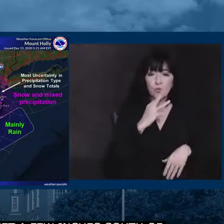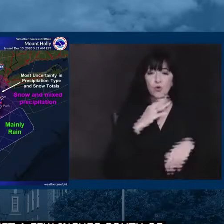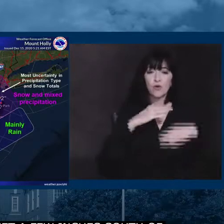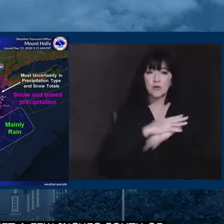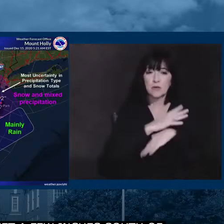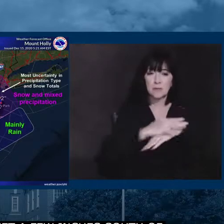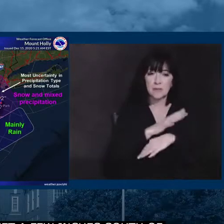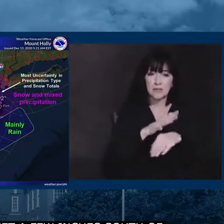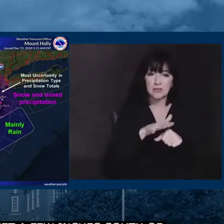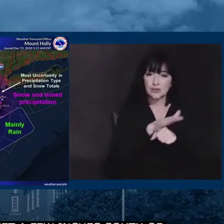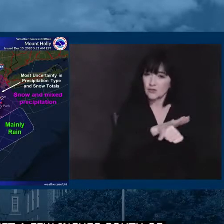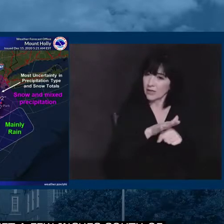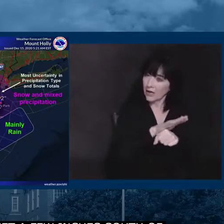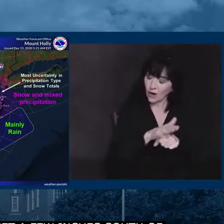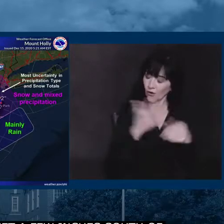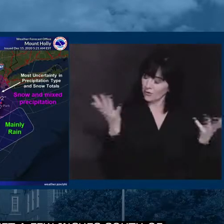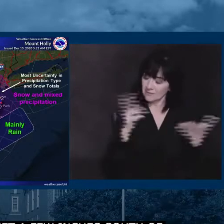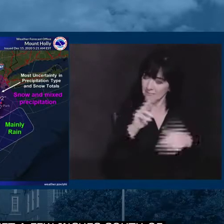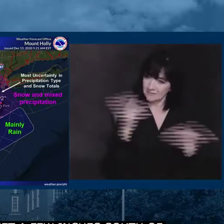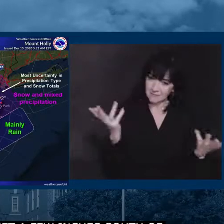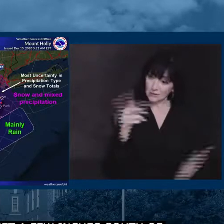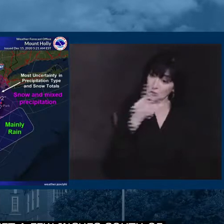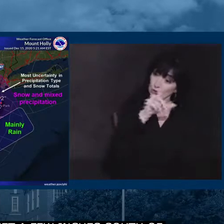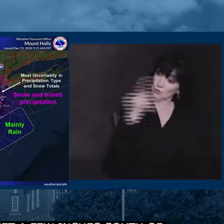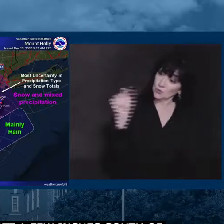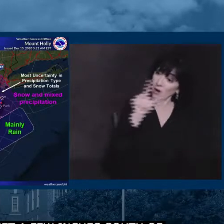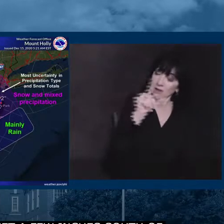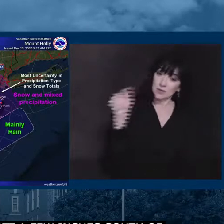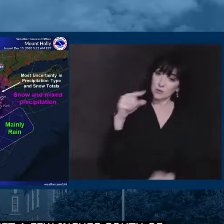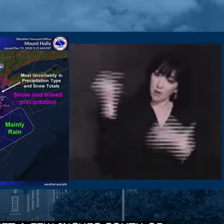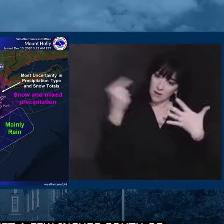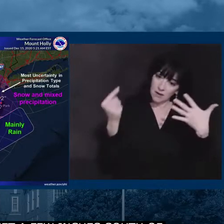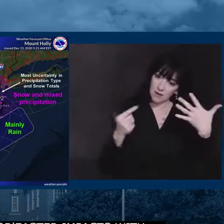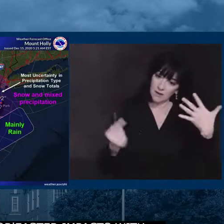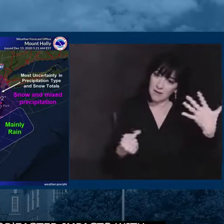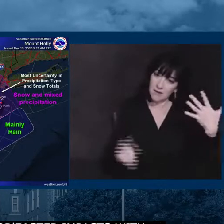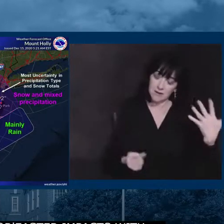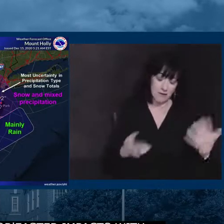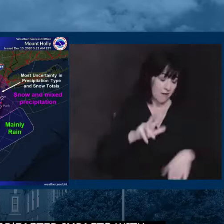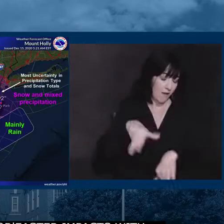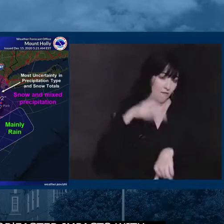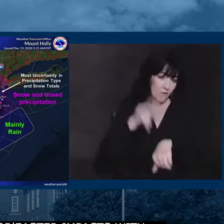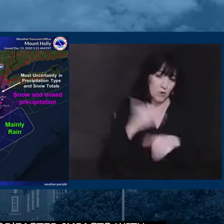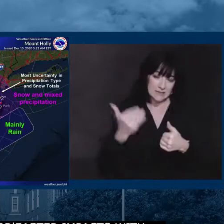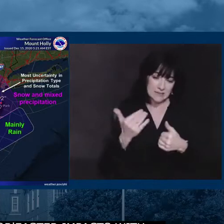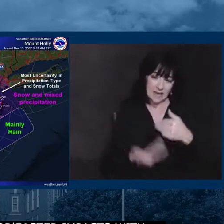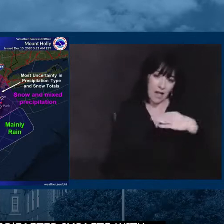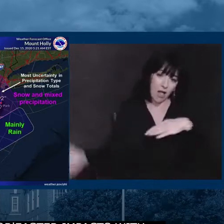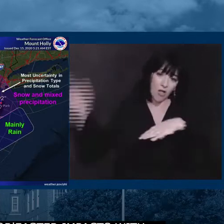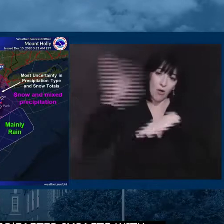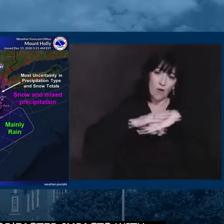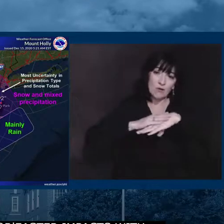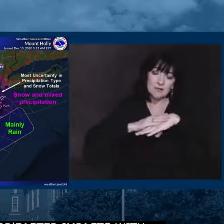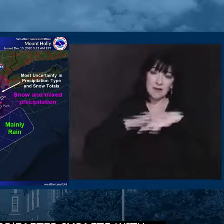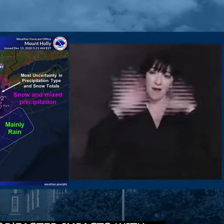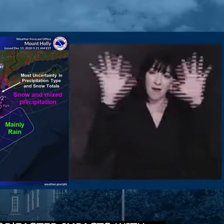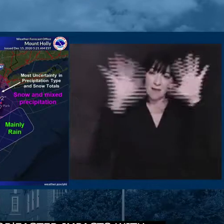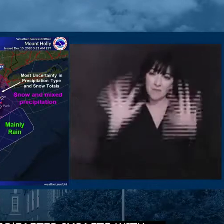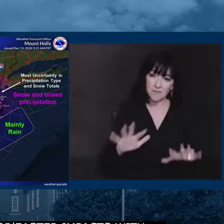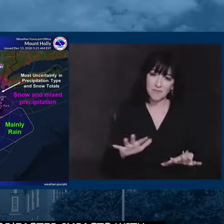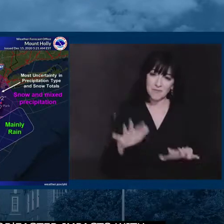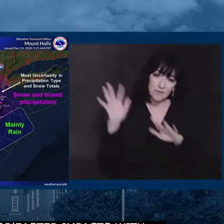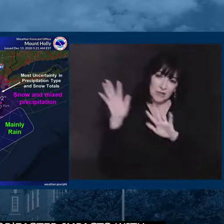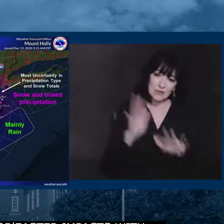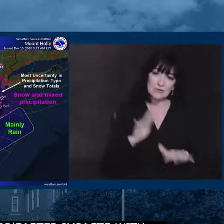what's 2020 without leaving it with a bang, huh? Well, we could do without this maybe